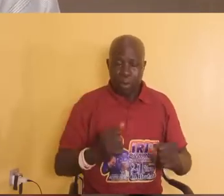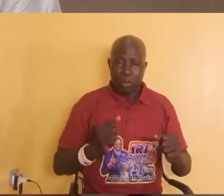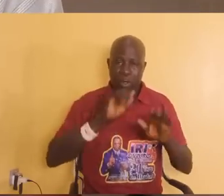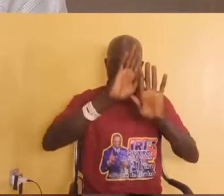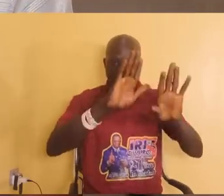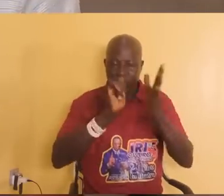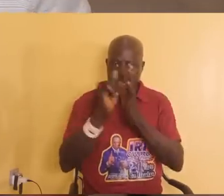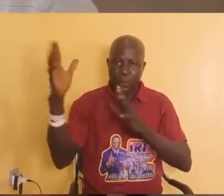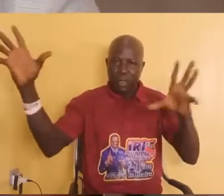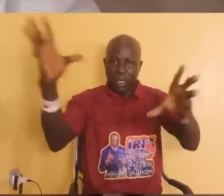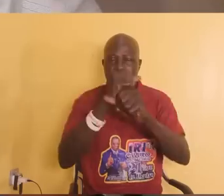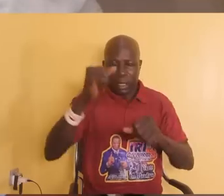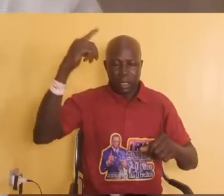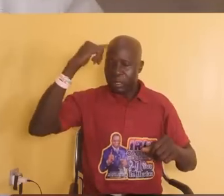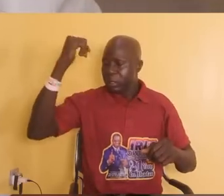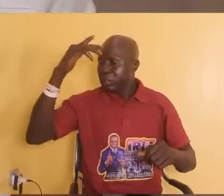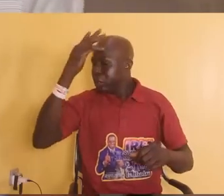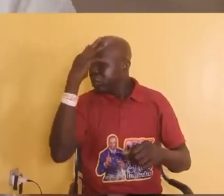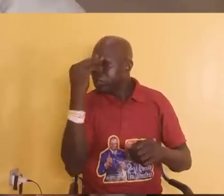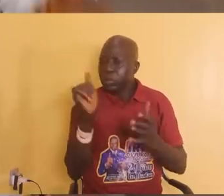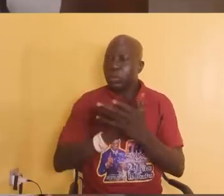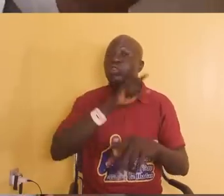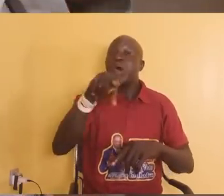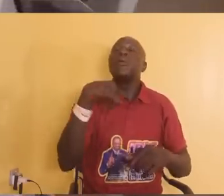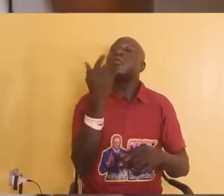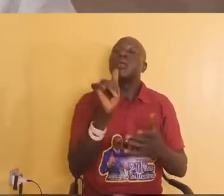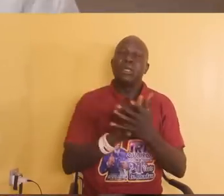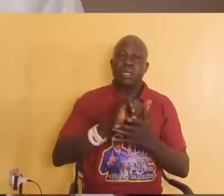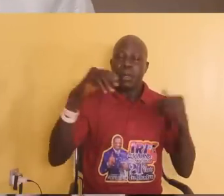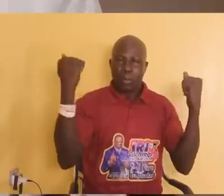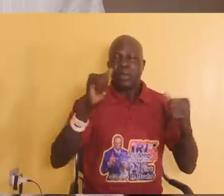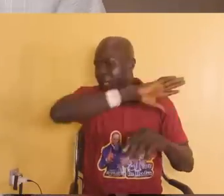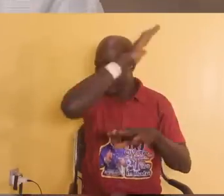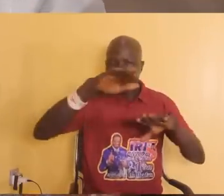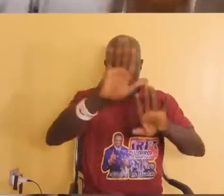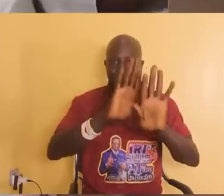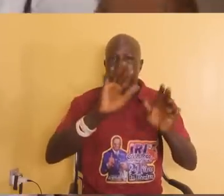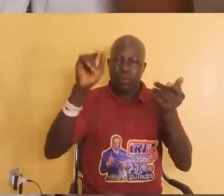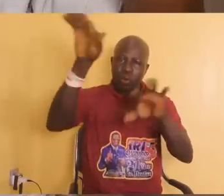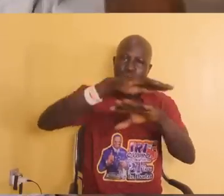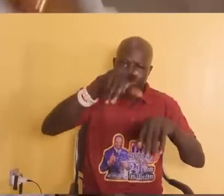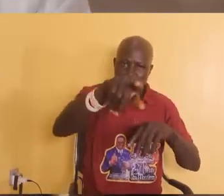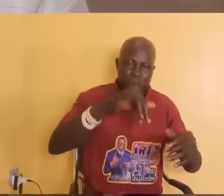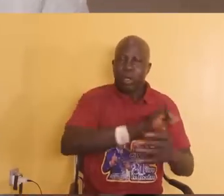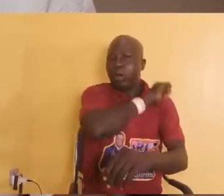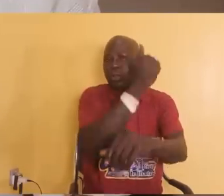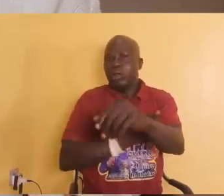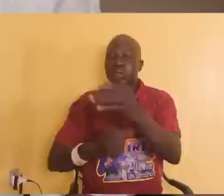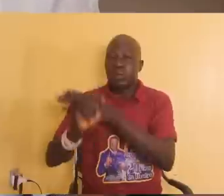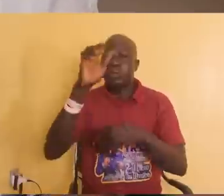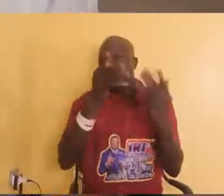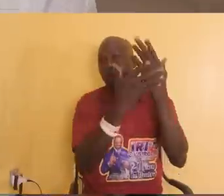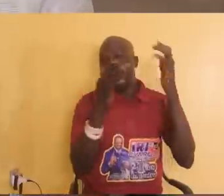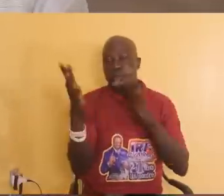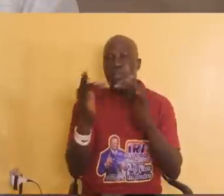Every force that I cap one in the iwo ni mo ba soro. You are the one I'm talking to. Agbara yan ni pa lori e. That force is no power. I said ja Jesus. Authority of the blood